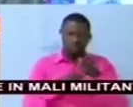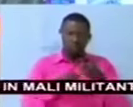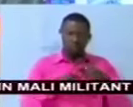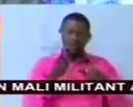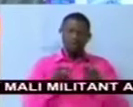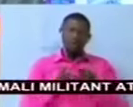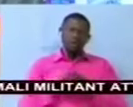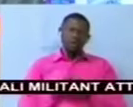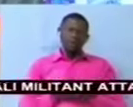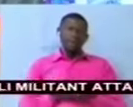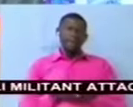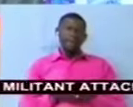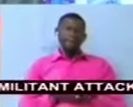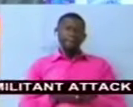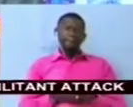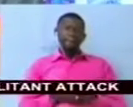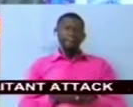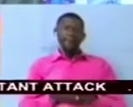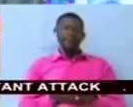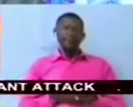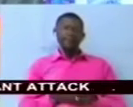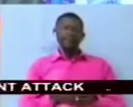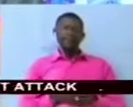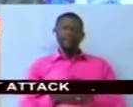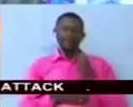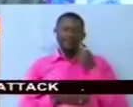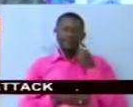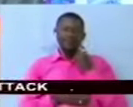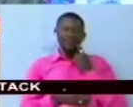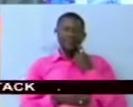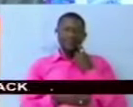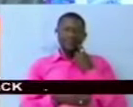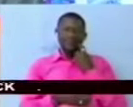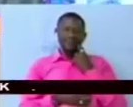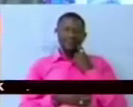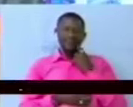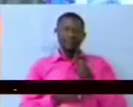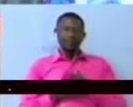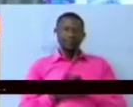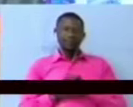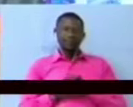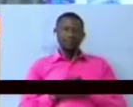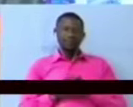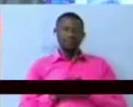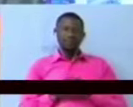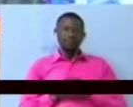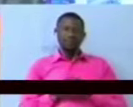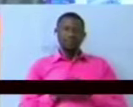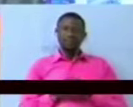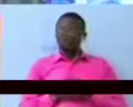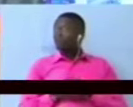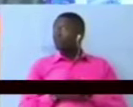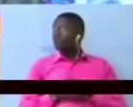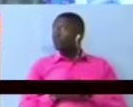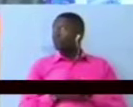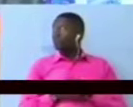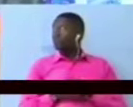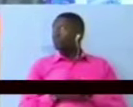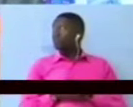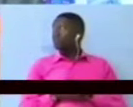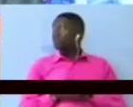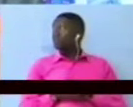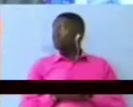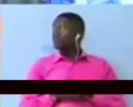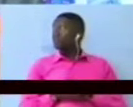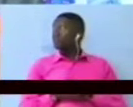yi? Moy biñ ma laaj bi office biñ ma biñ démé ci NIA balañ